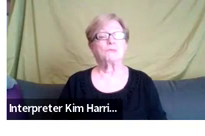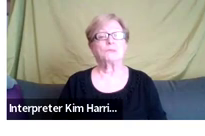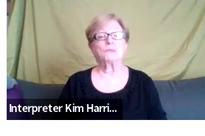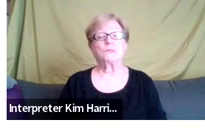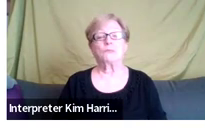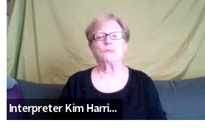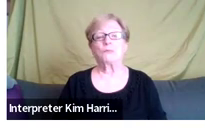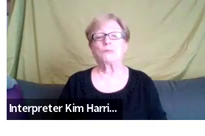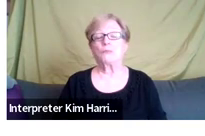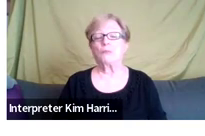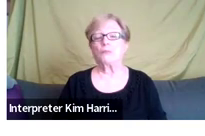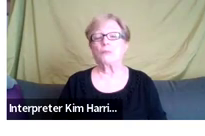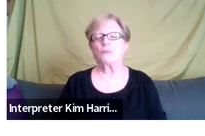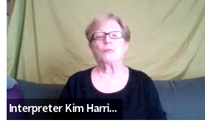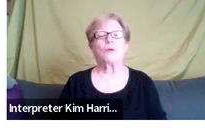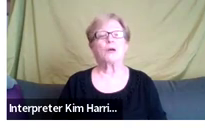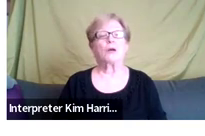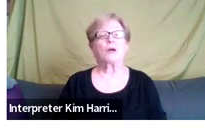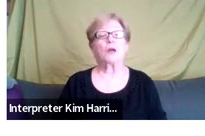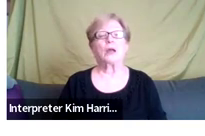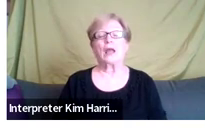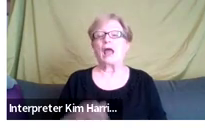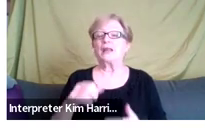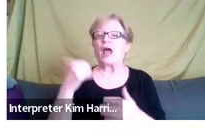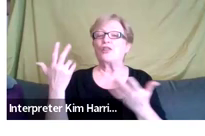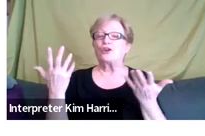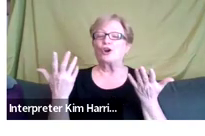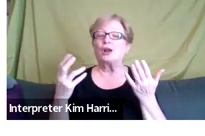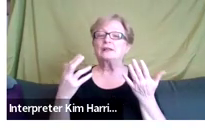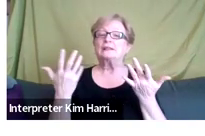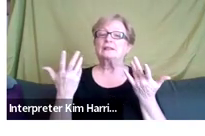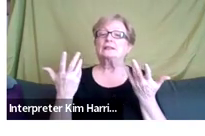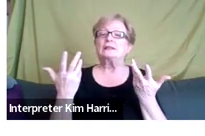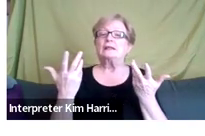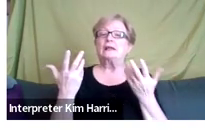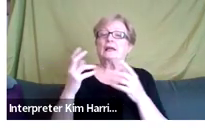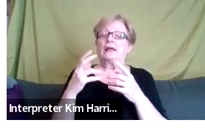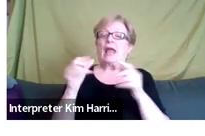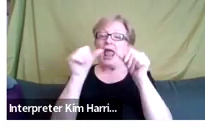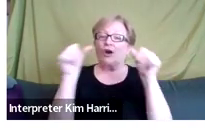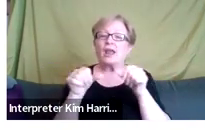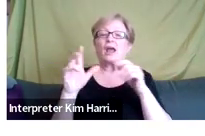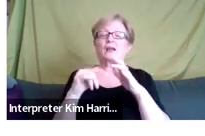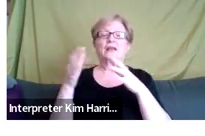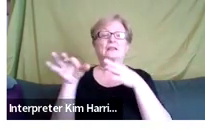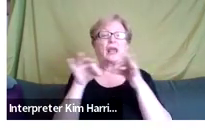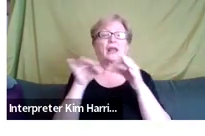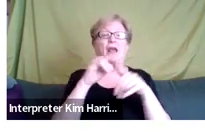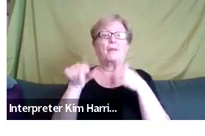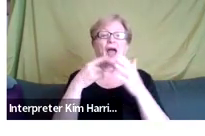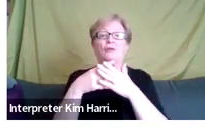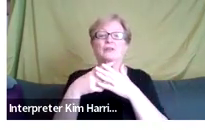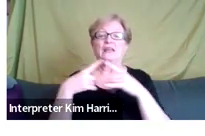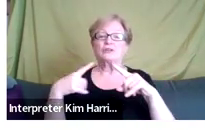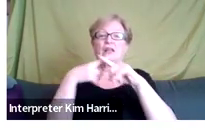And another big barrier as it relates to the intersections of ableism